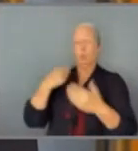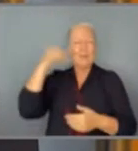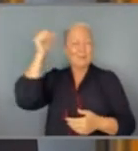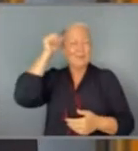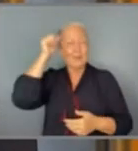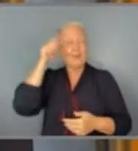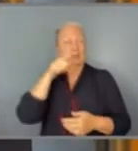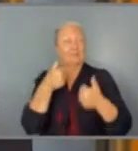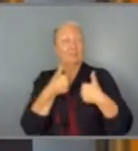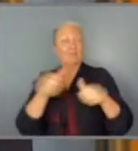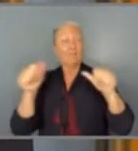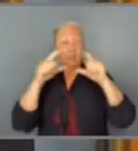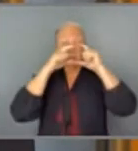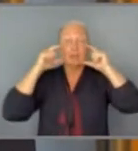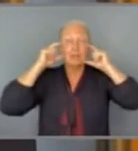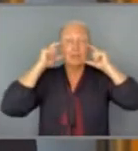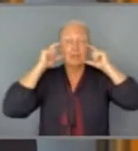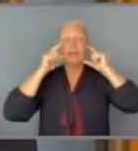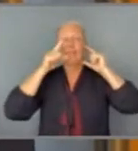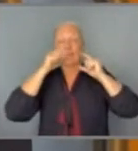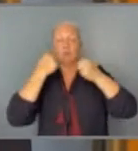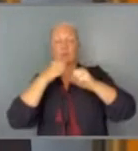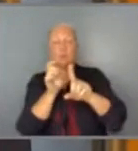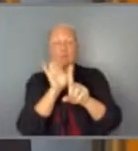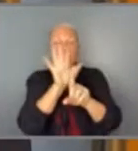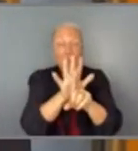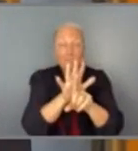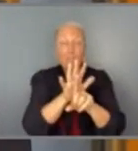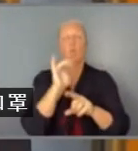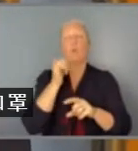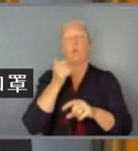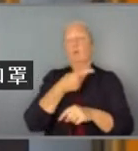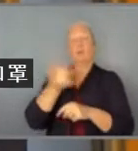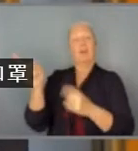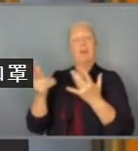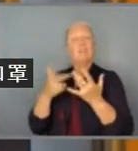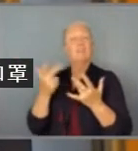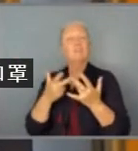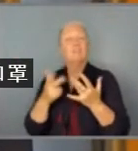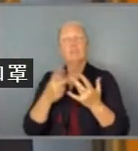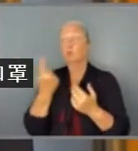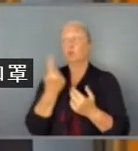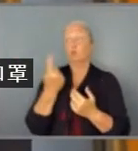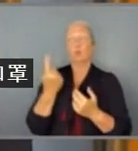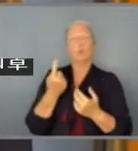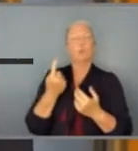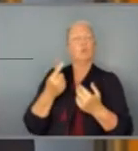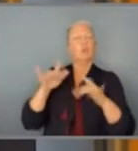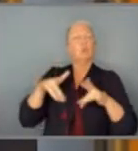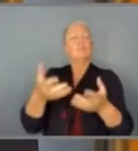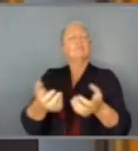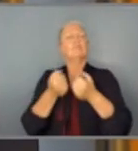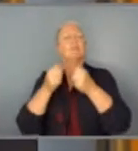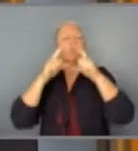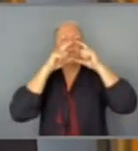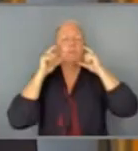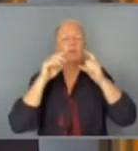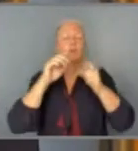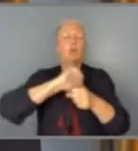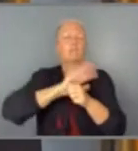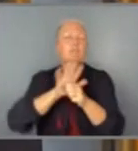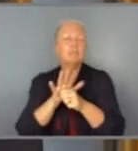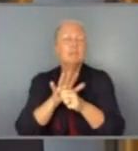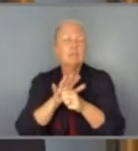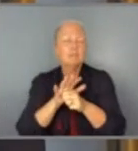protect others if you happen to have COVID, and people should wear masks. How that actually comes to be is a matter for states and territories. What is the